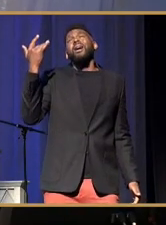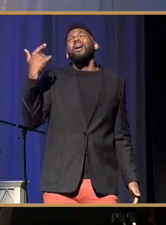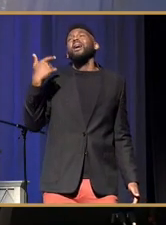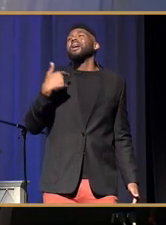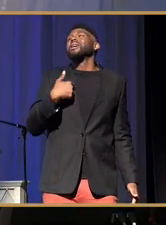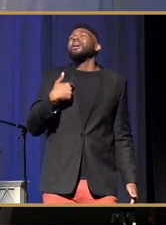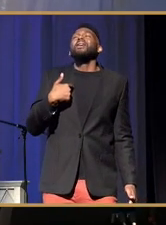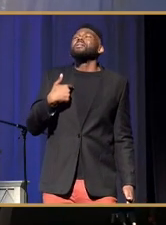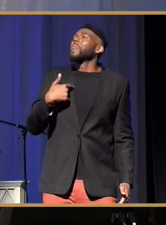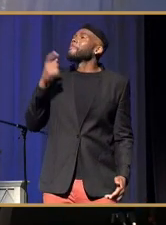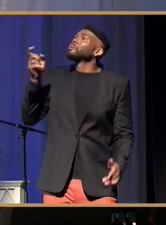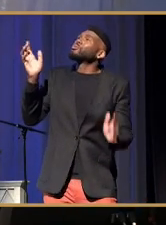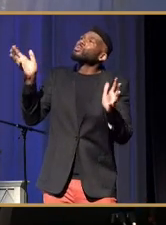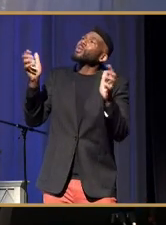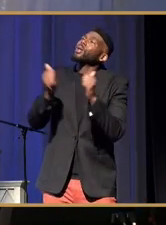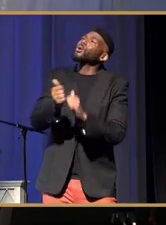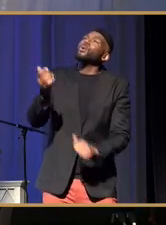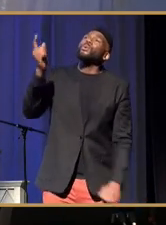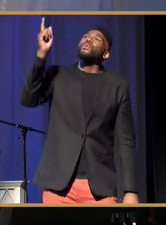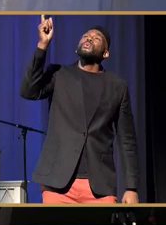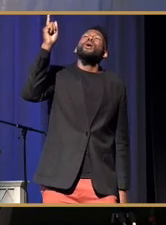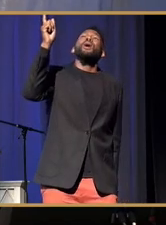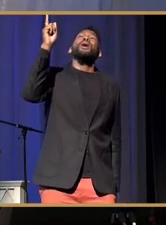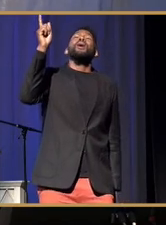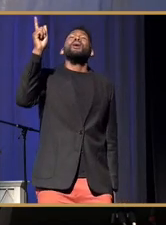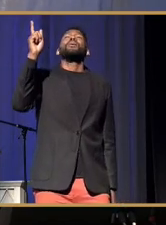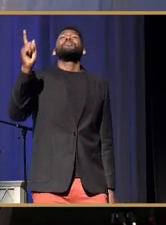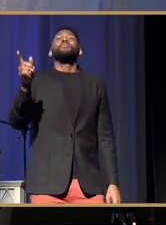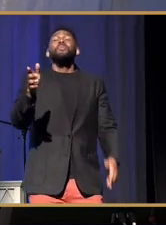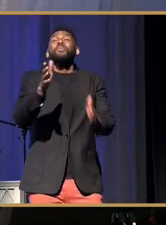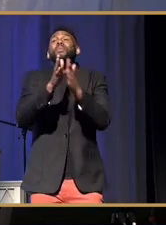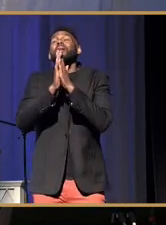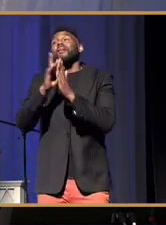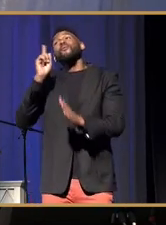cause I gotta talk to you.